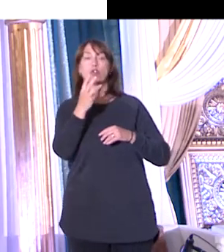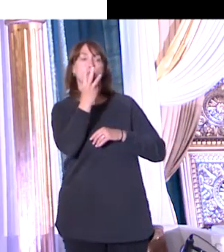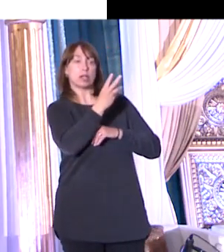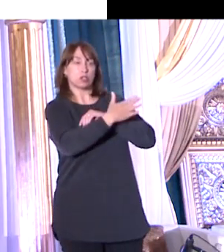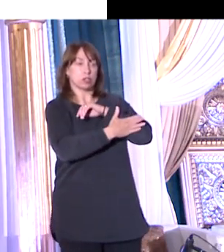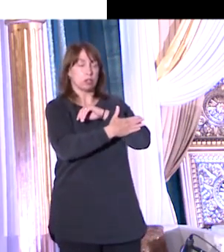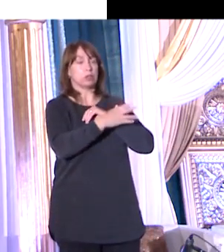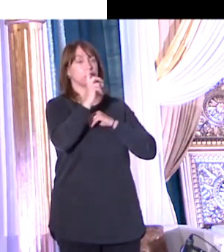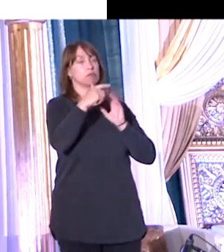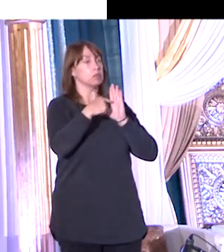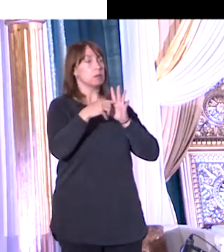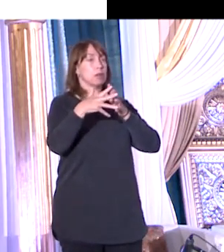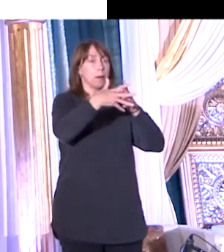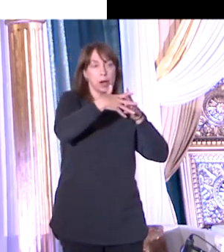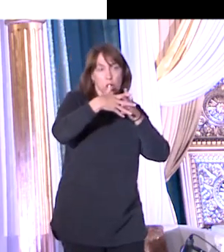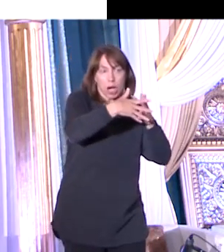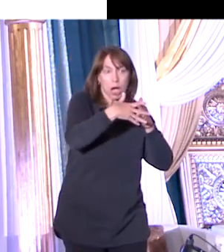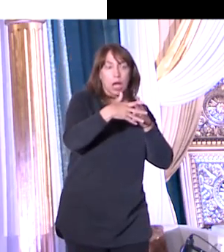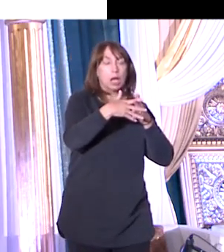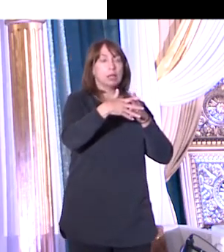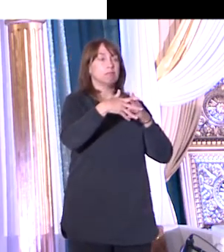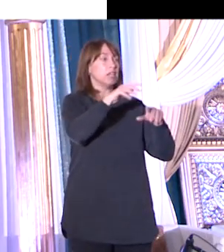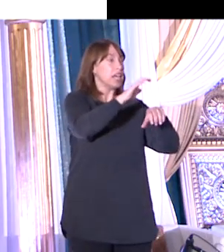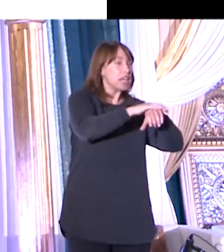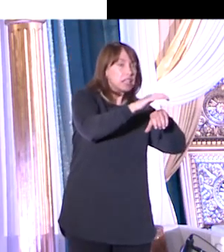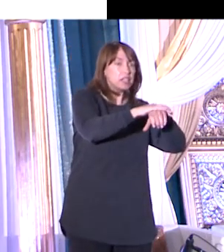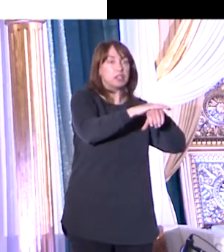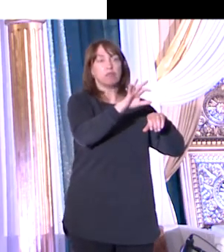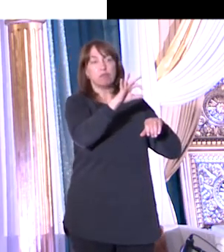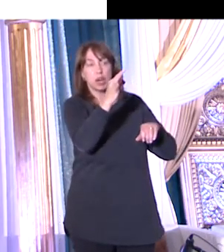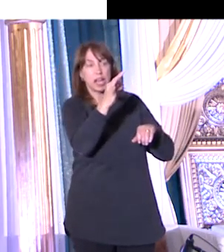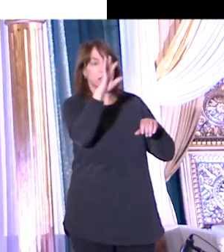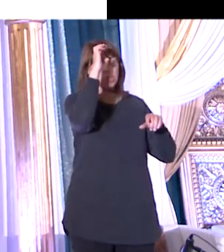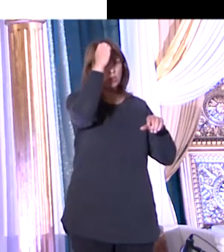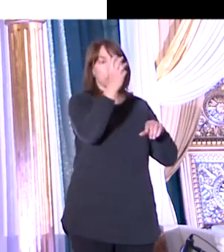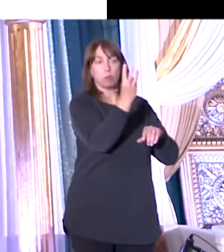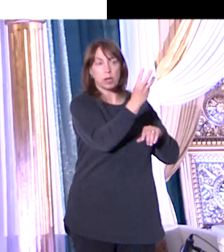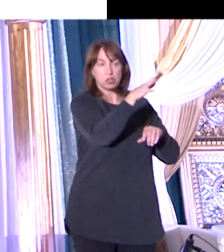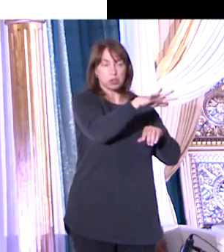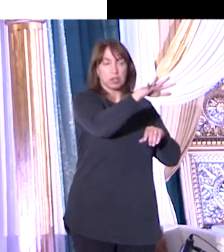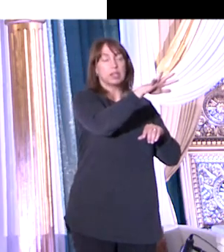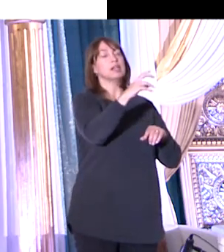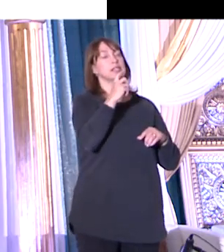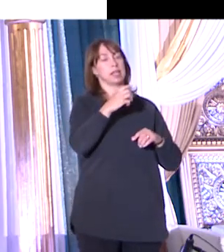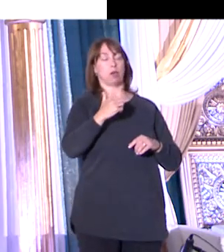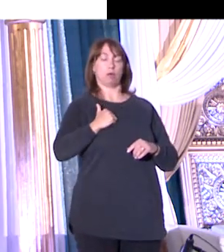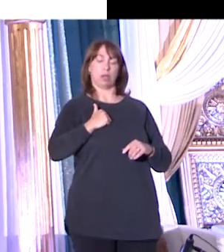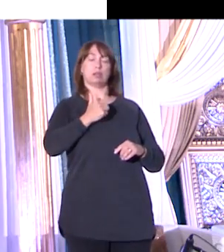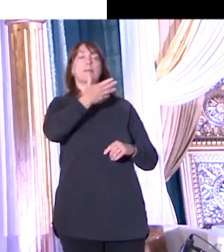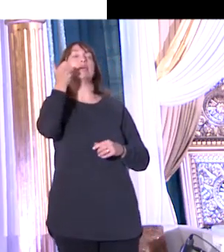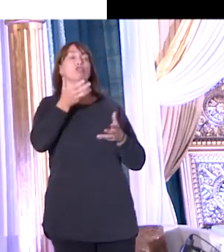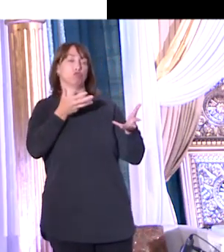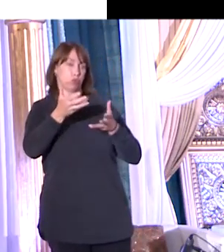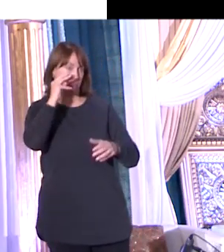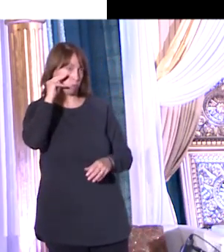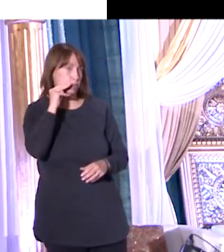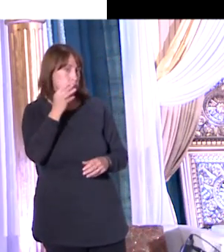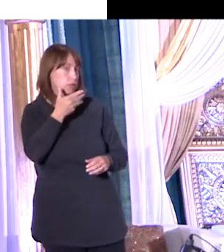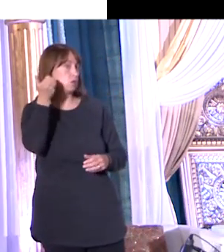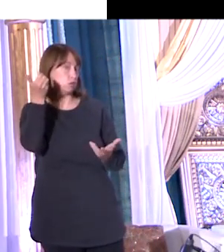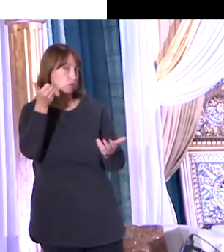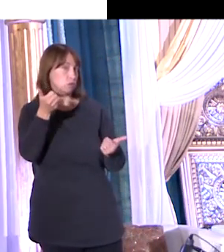the last 10 years. So whatever challenges there may be here, things are likely to be worse in Europe, North, and